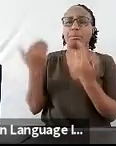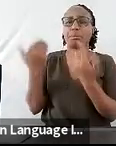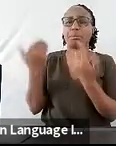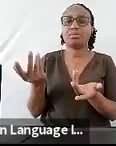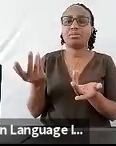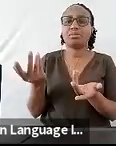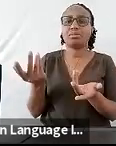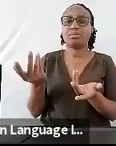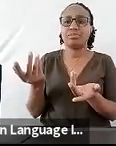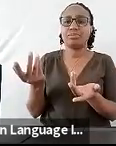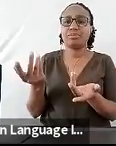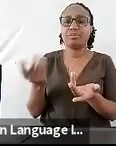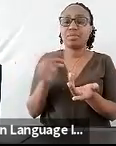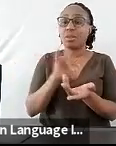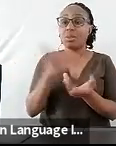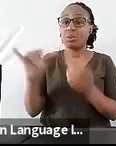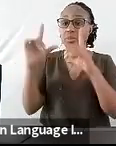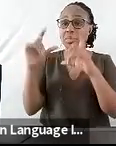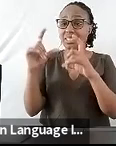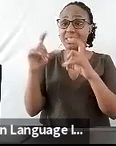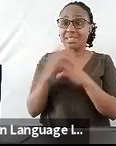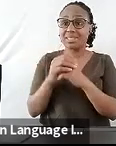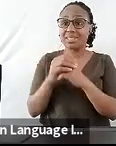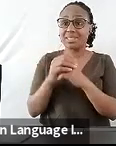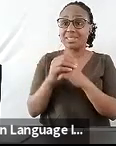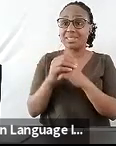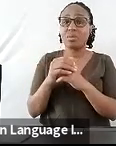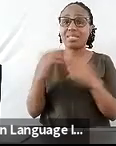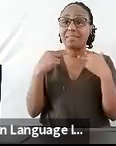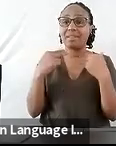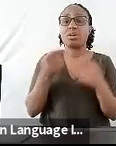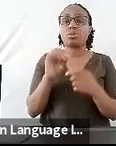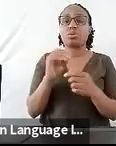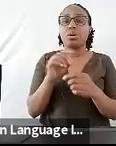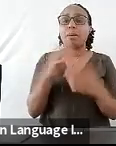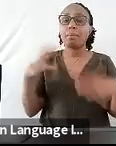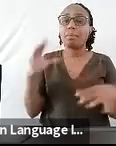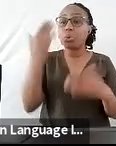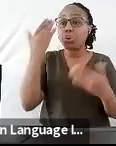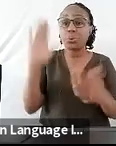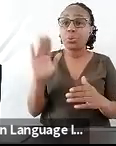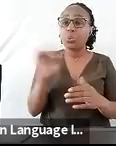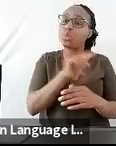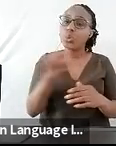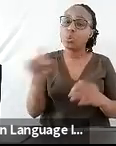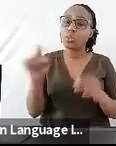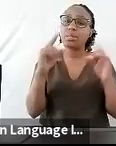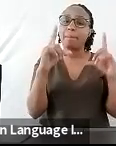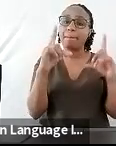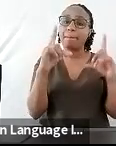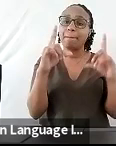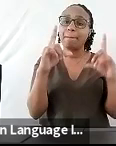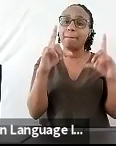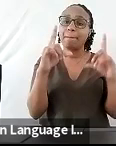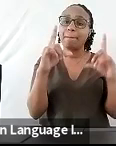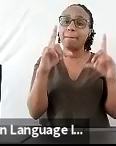images of slaves. Yeah, but you see, what people don't realize is those pictures were part of a whole series